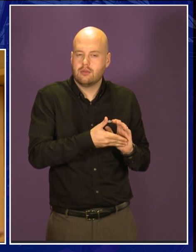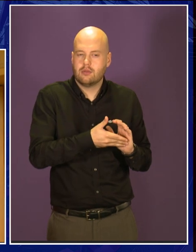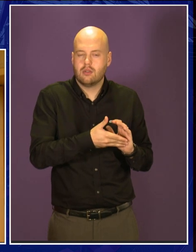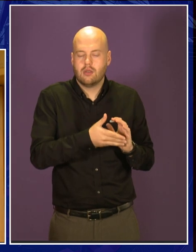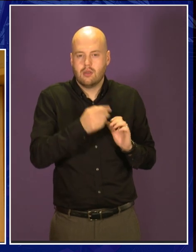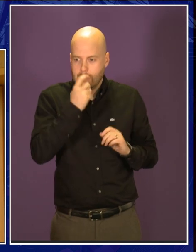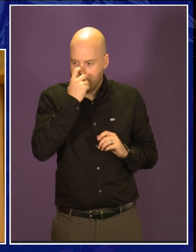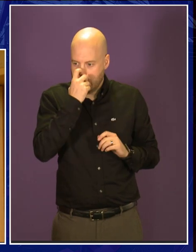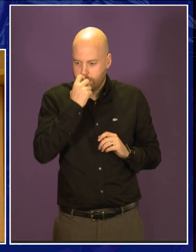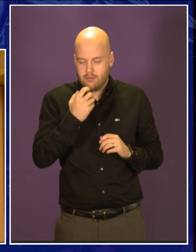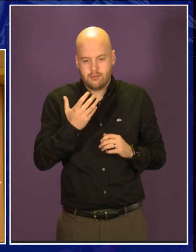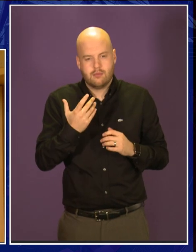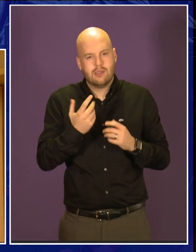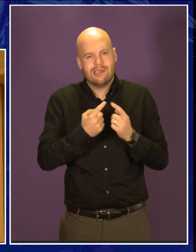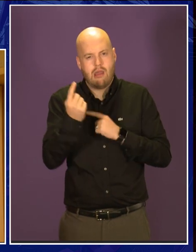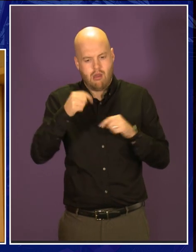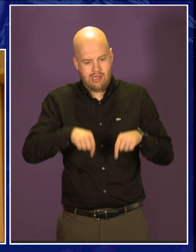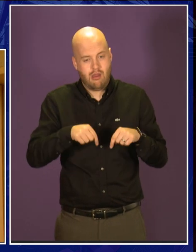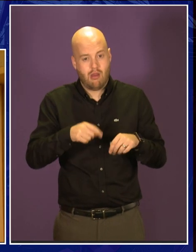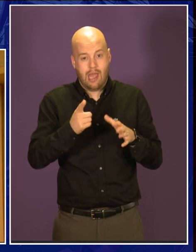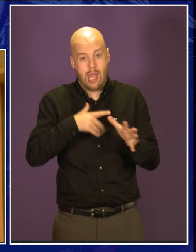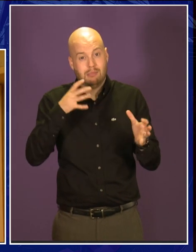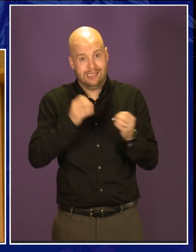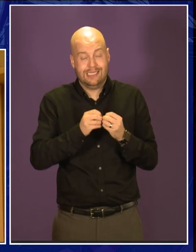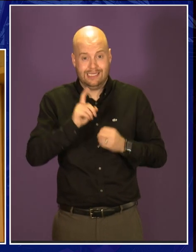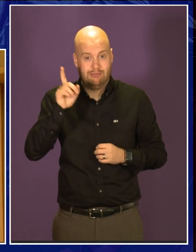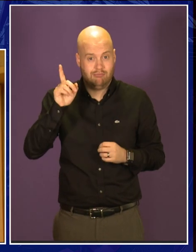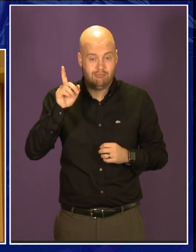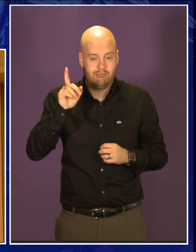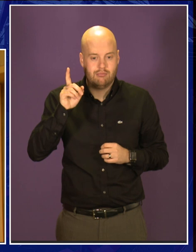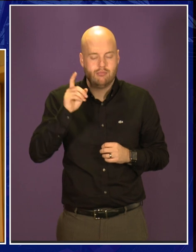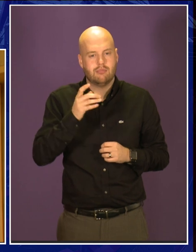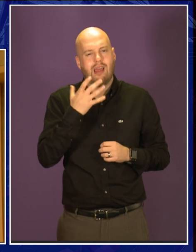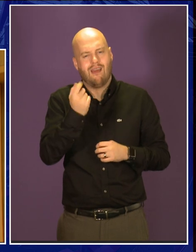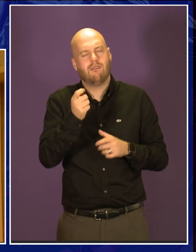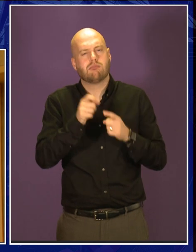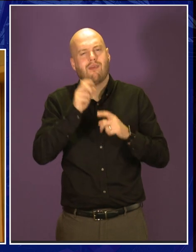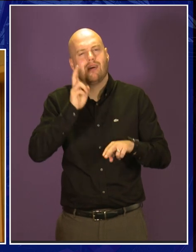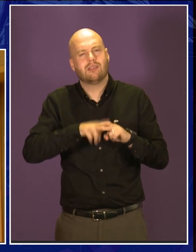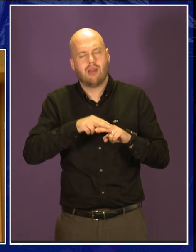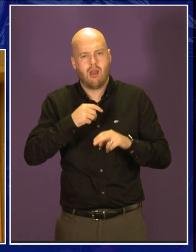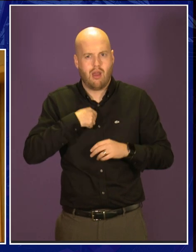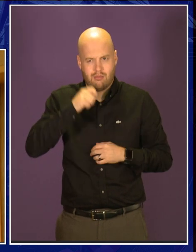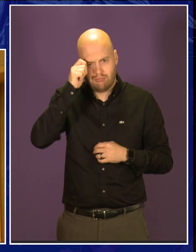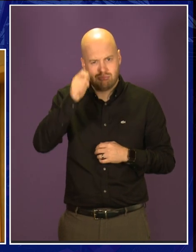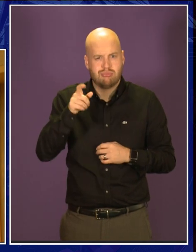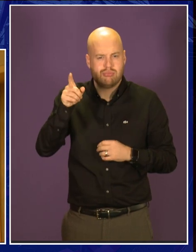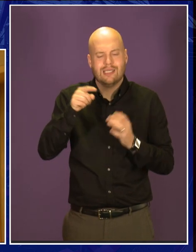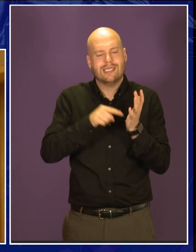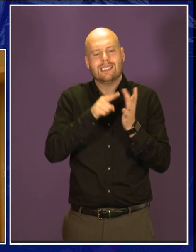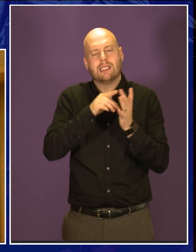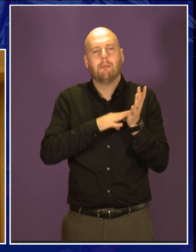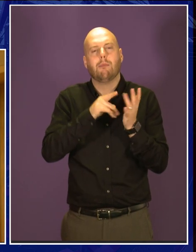not far from here, I think in Aberdeen, there's a professor I admire very much, Professor Timothy